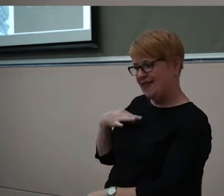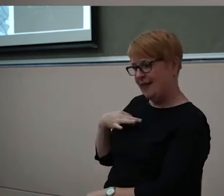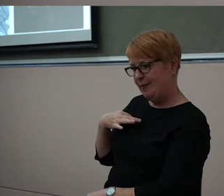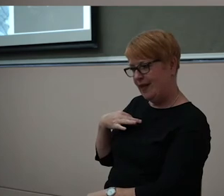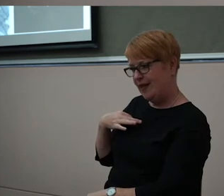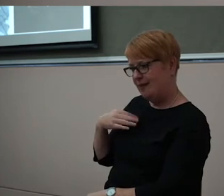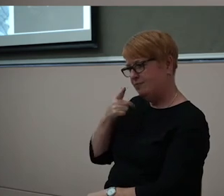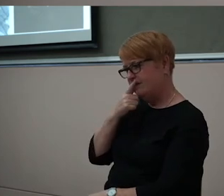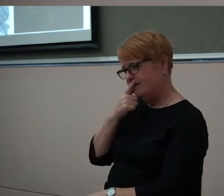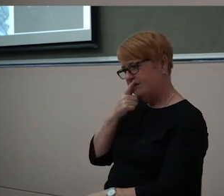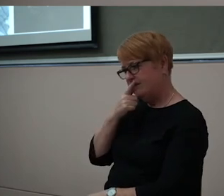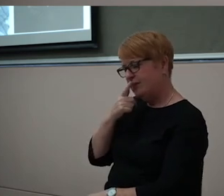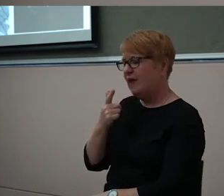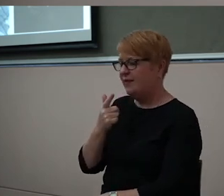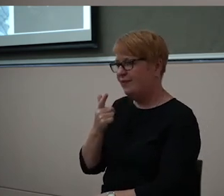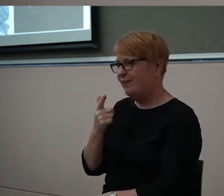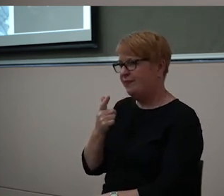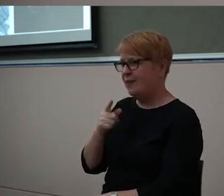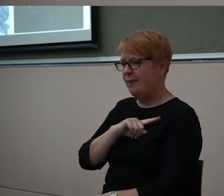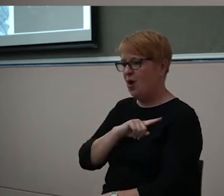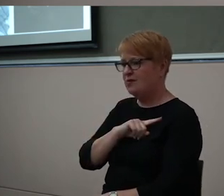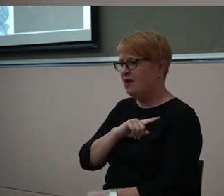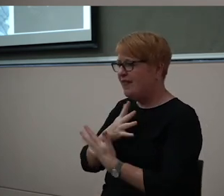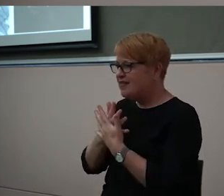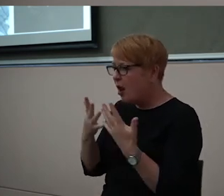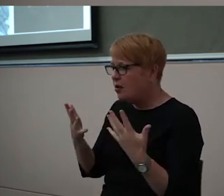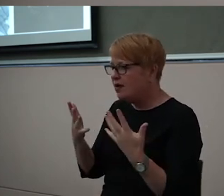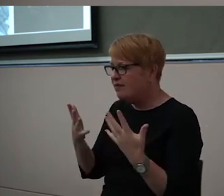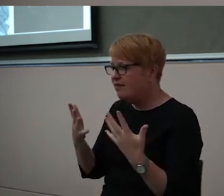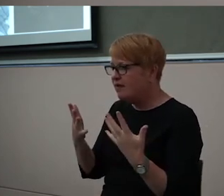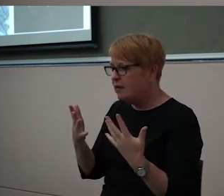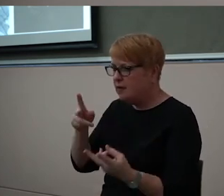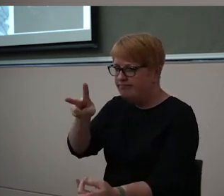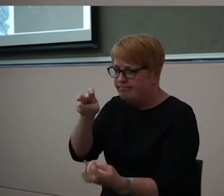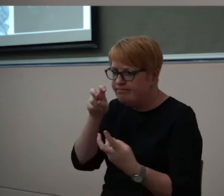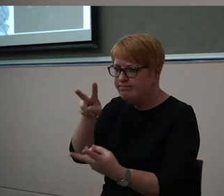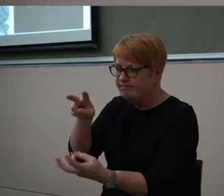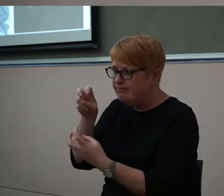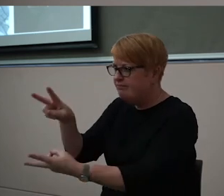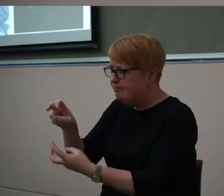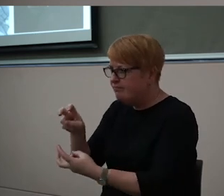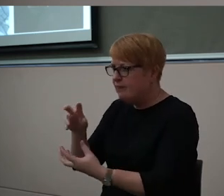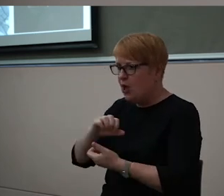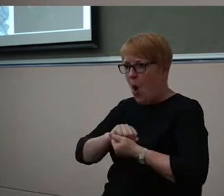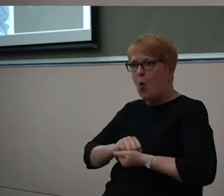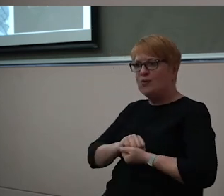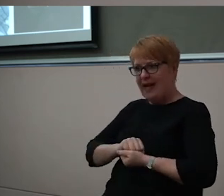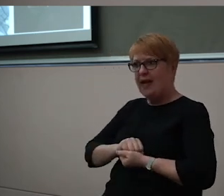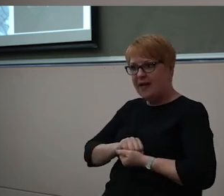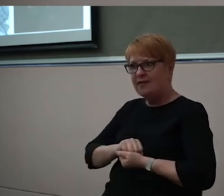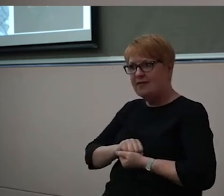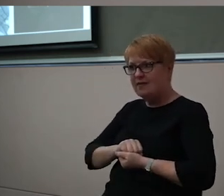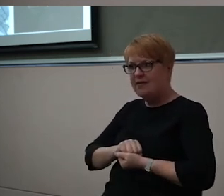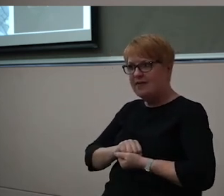the individuals that you're working with, and how do you support yourself? Because it's quite a lot. It's